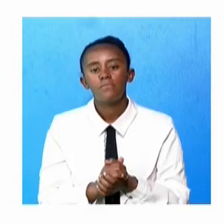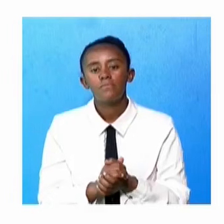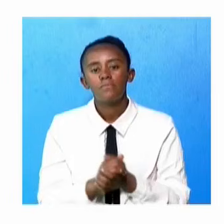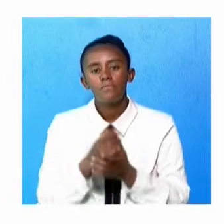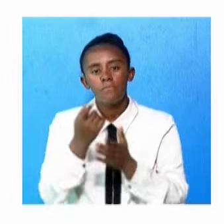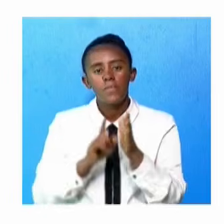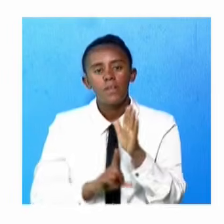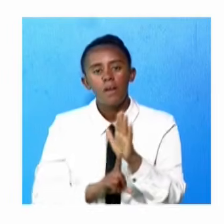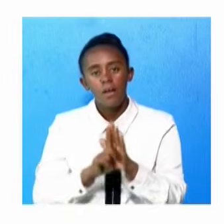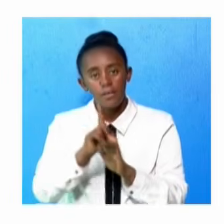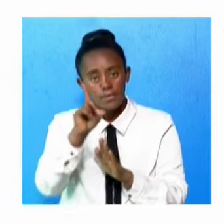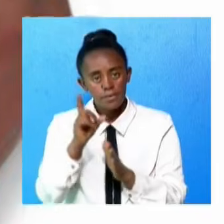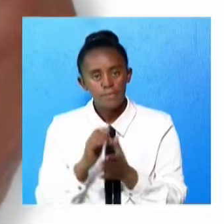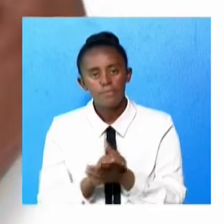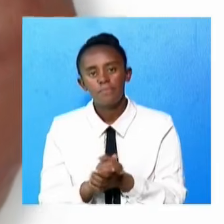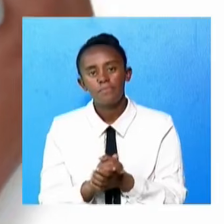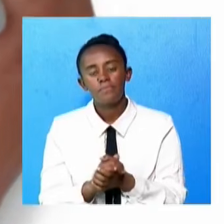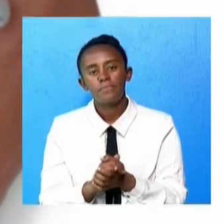height,